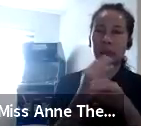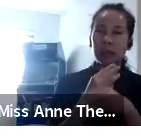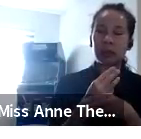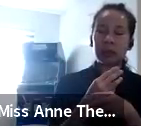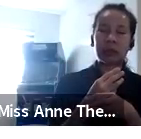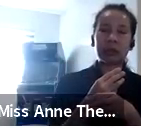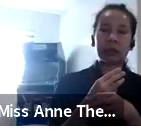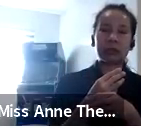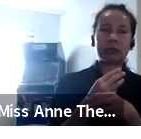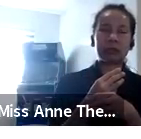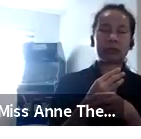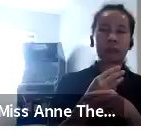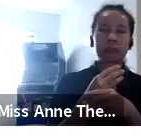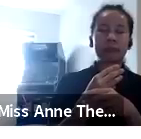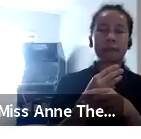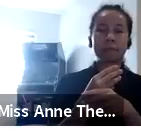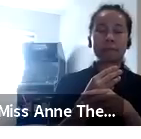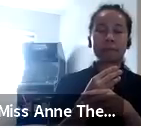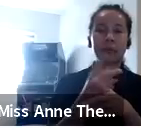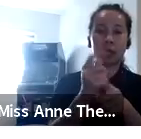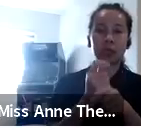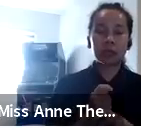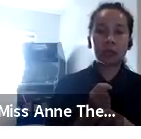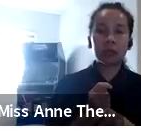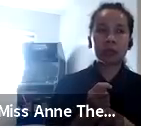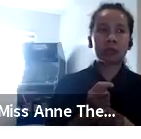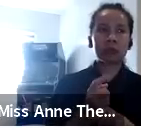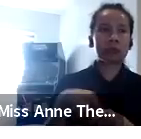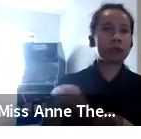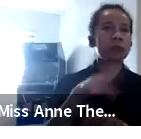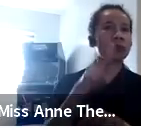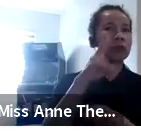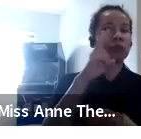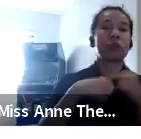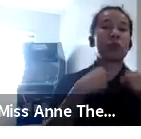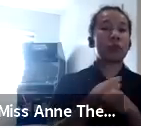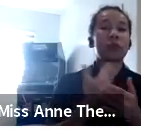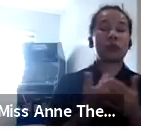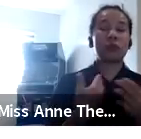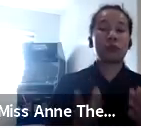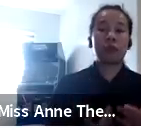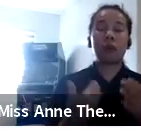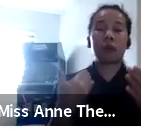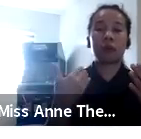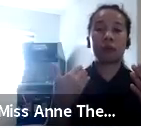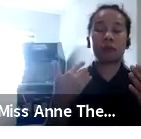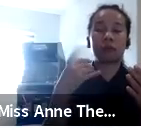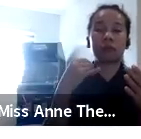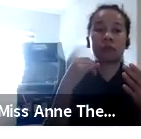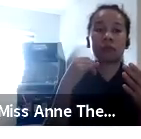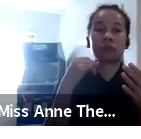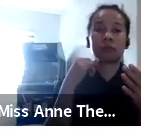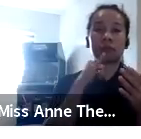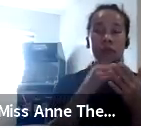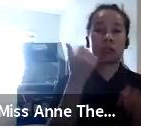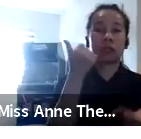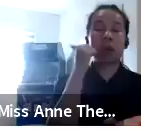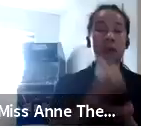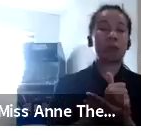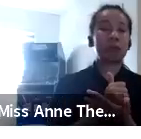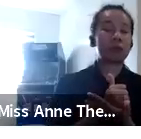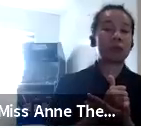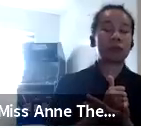it took us actually 2 years before we can have it signed.